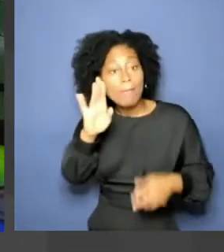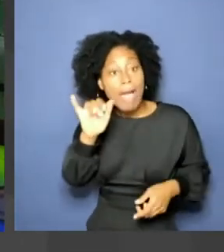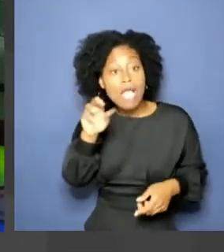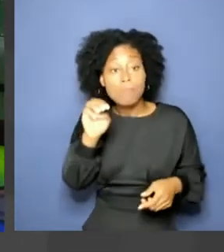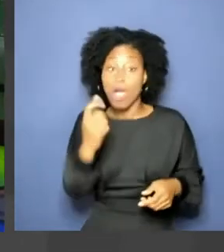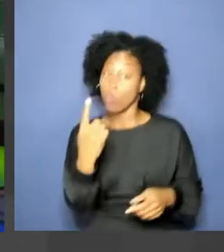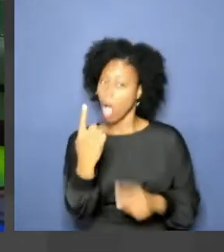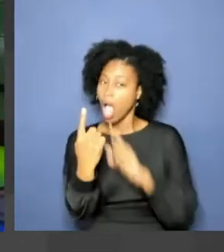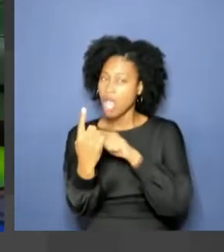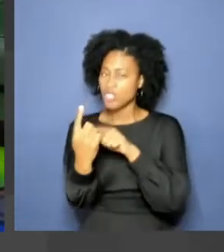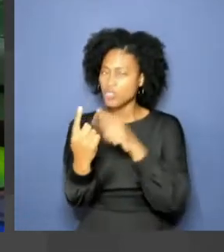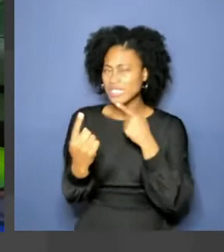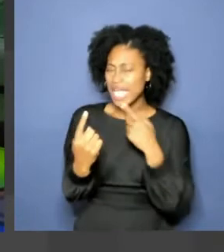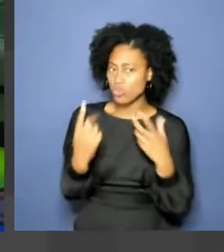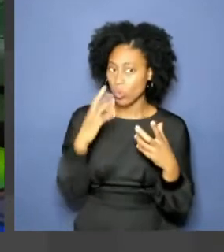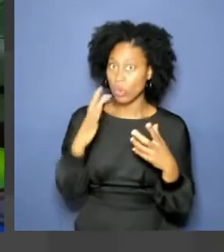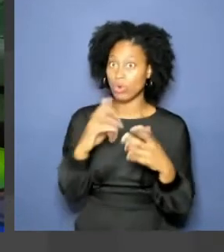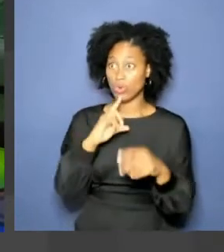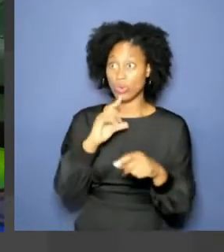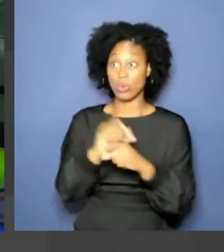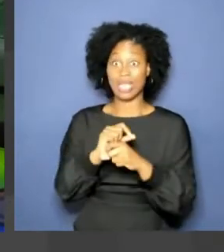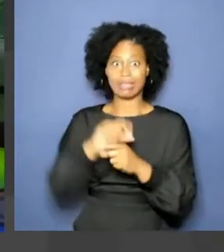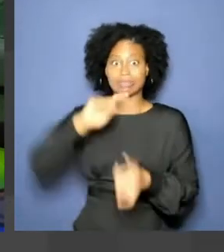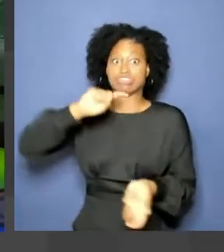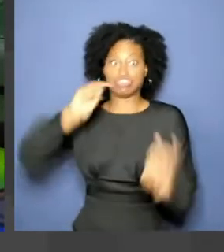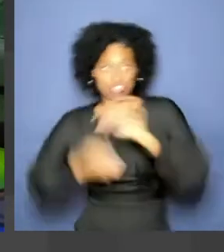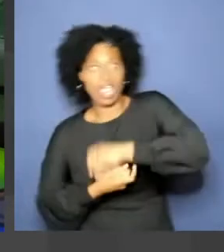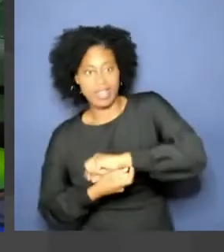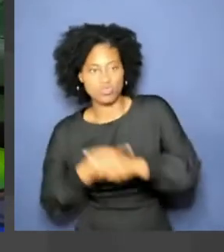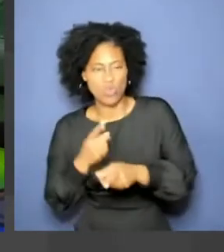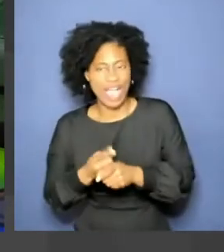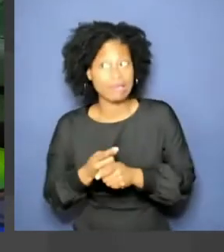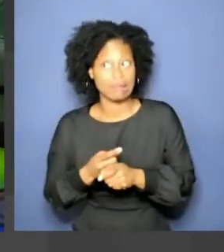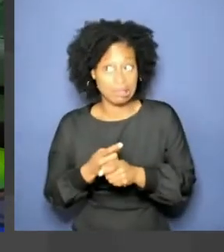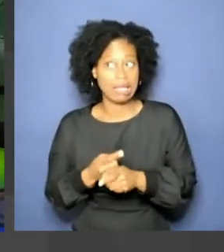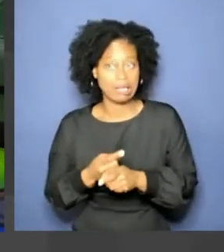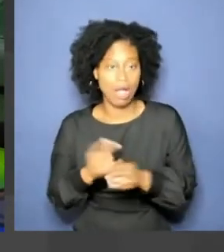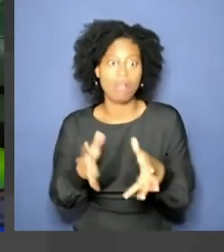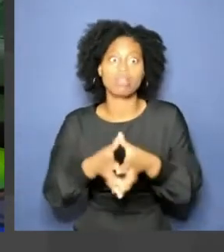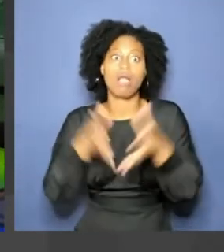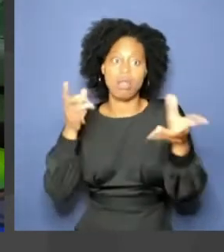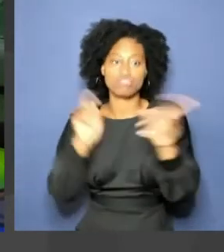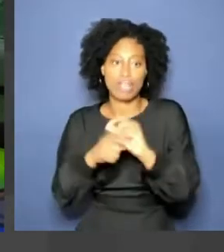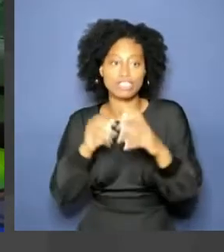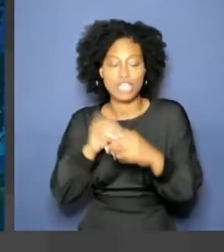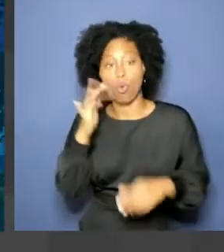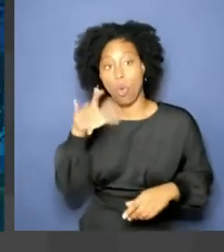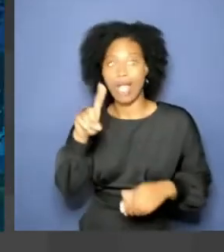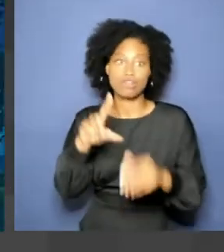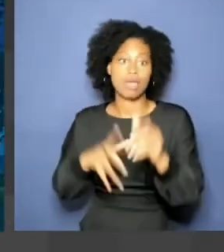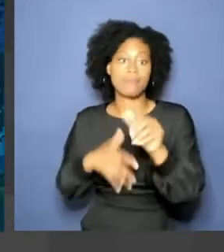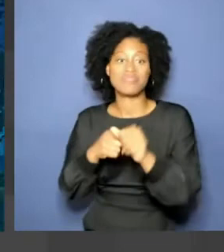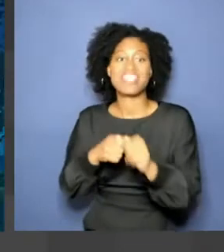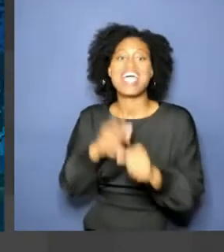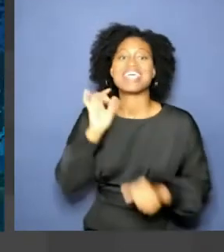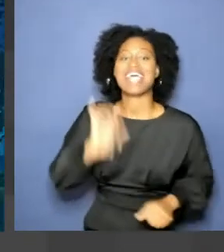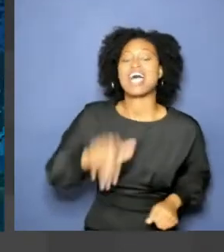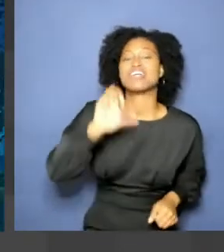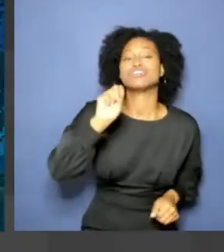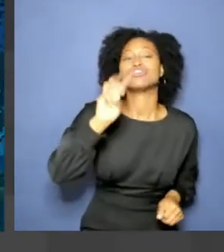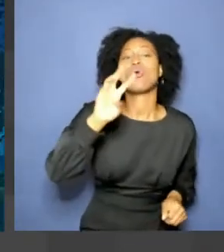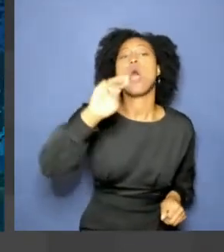mean, I would say you're giving it quite an overhaul. It's getting a lot more in the wild update. Yes, that's true. And that's the swamp.